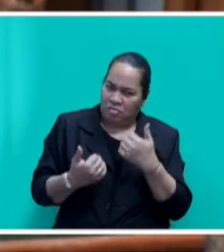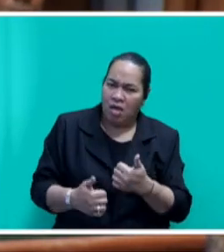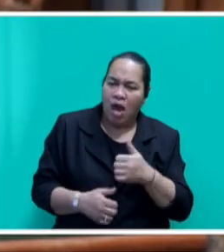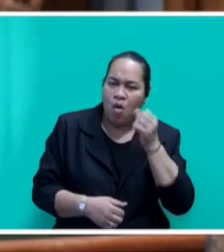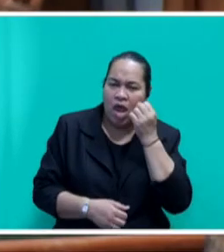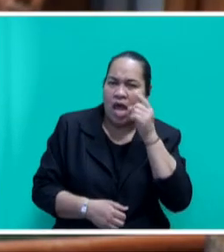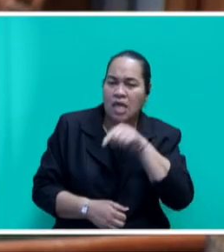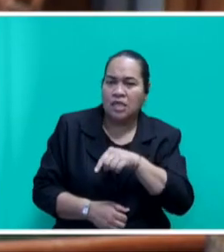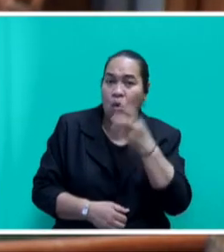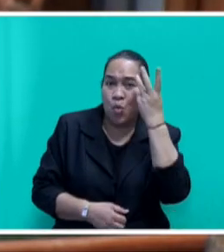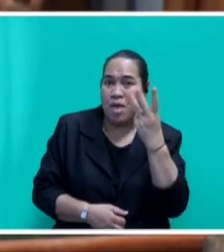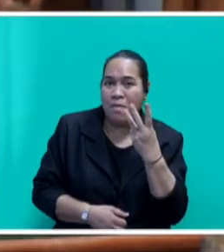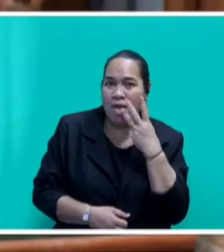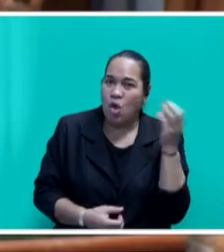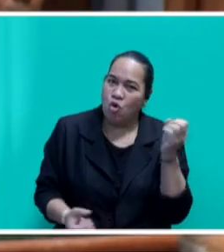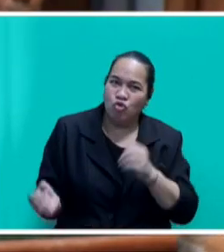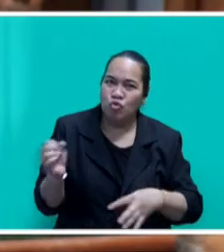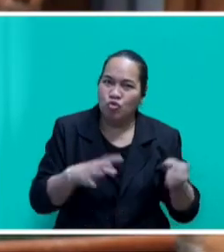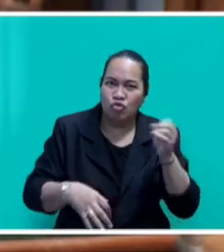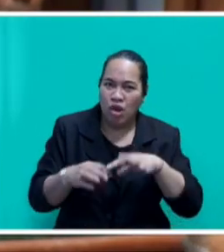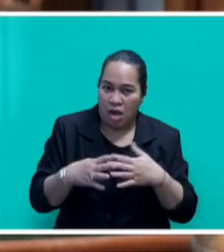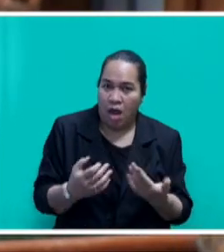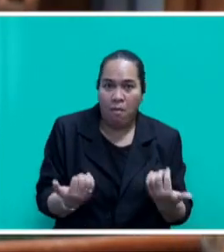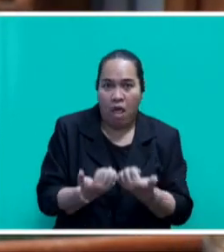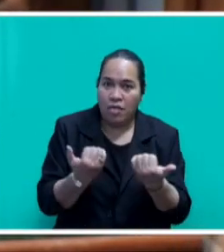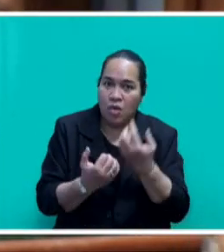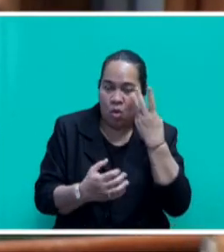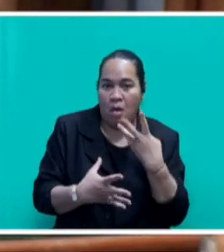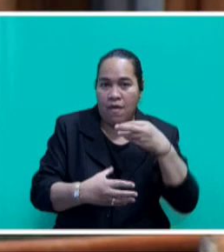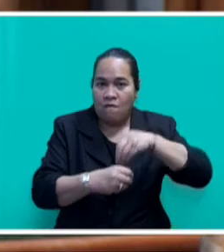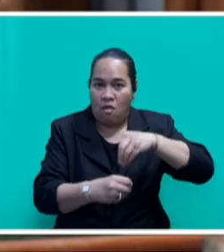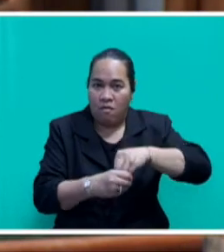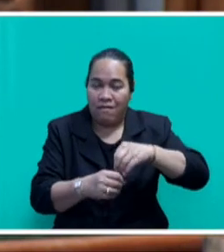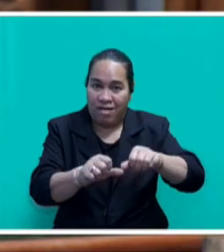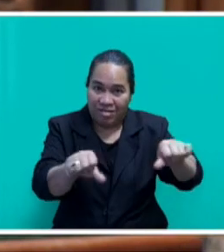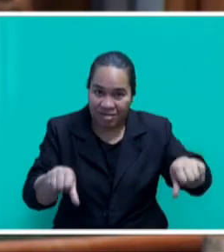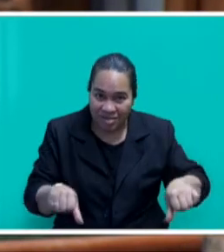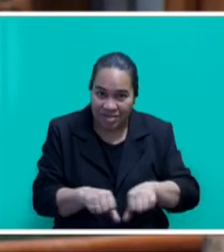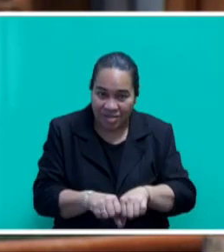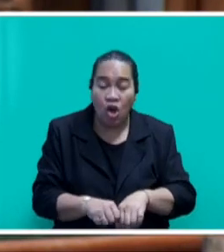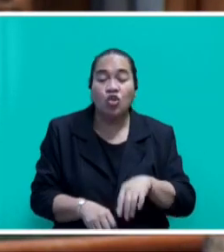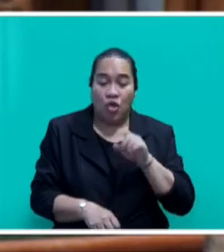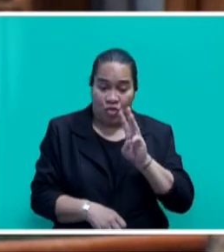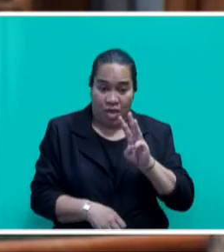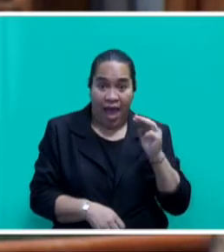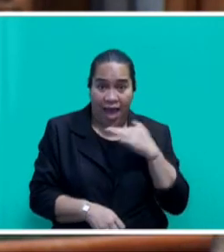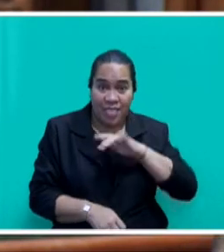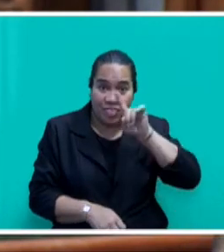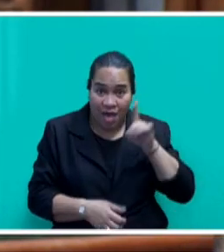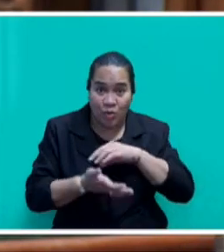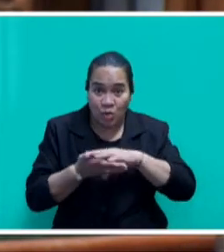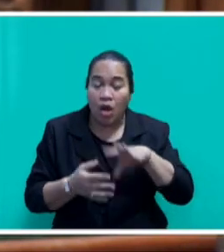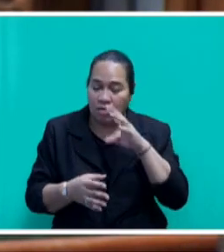both subsistence and informal income generating sectors, and they will be supported through our